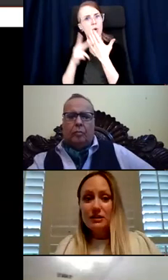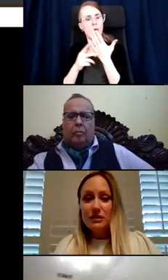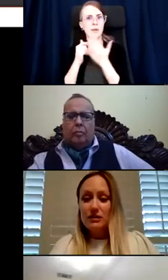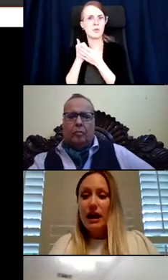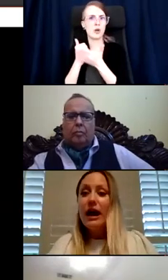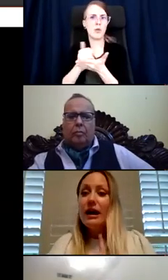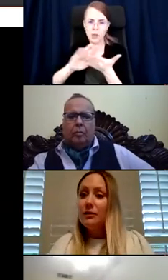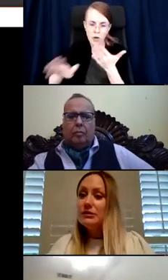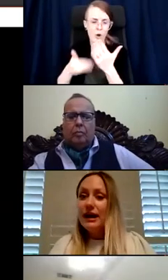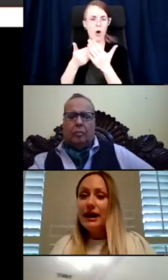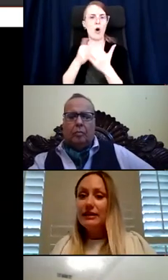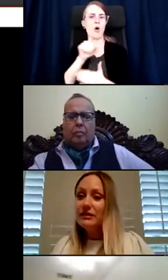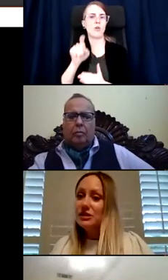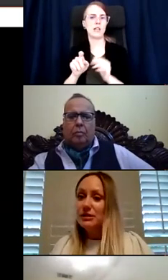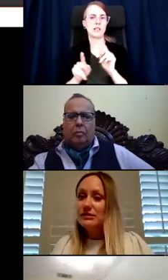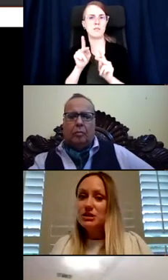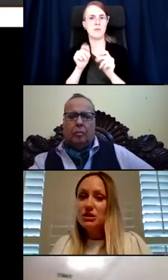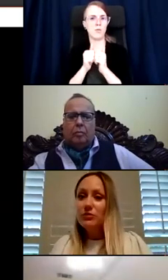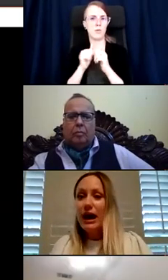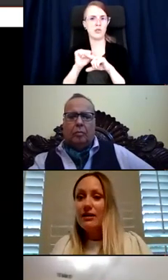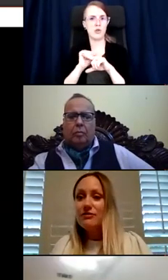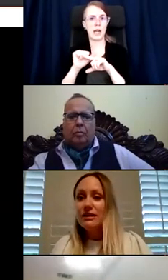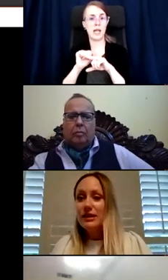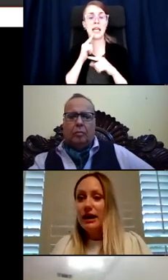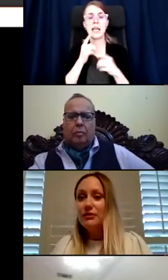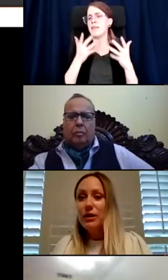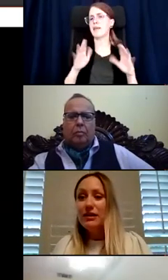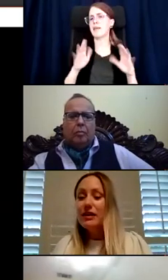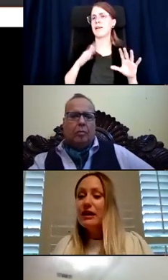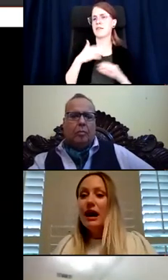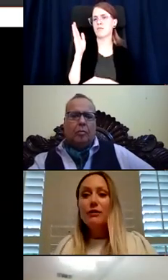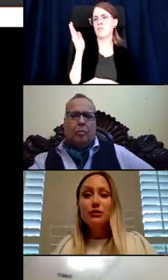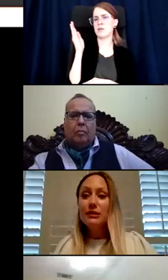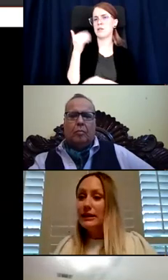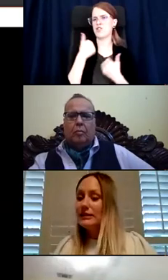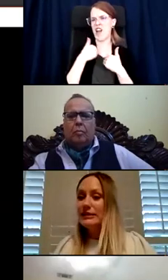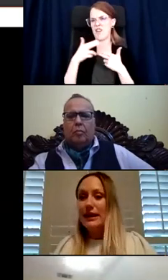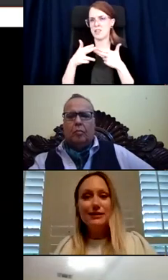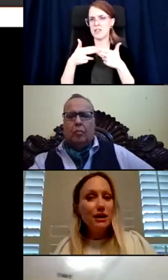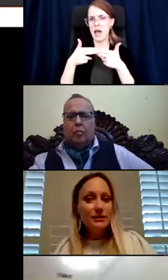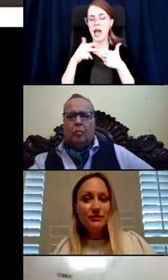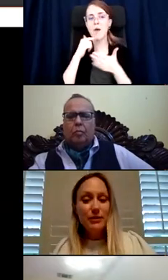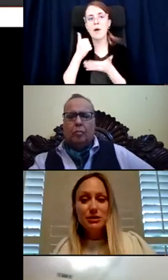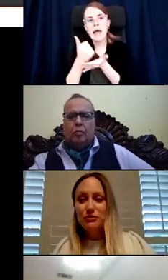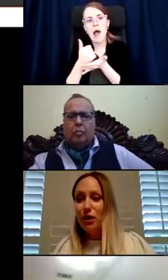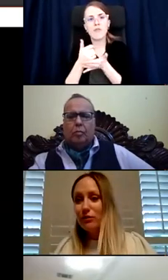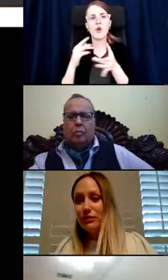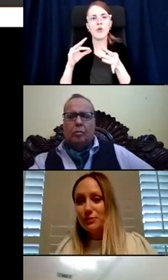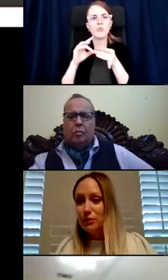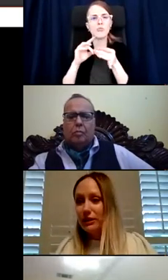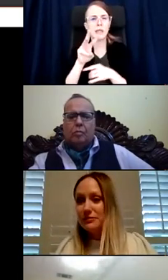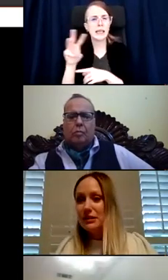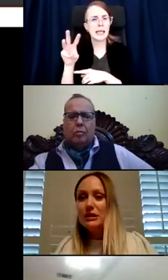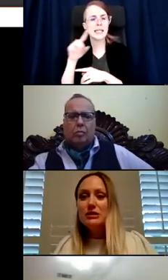And I will say at the end of this presentation, we have a slide with helpful links and contact information for all